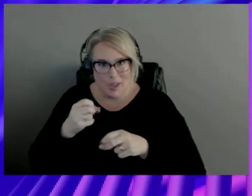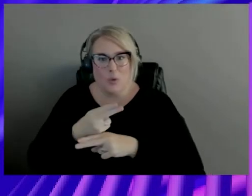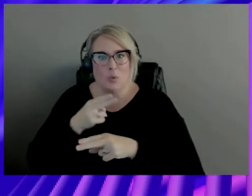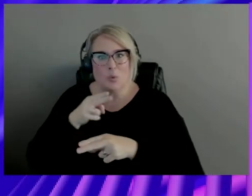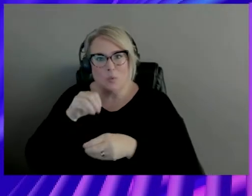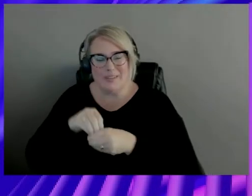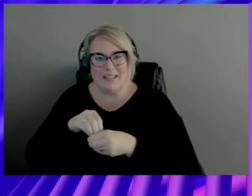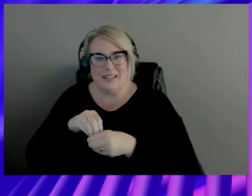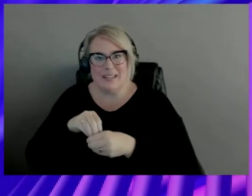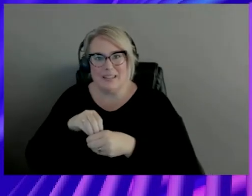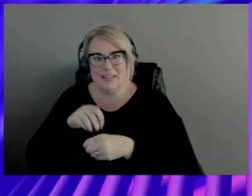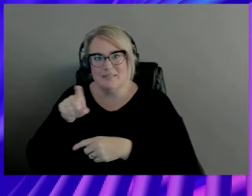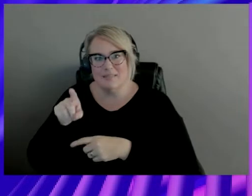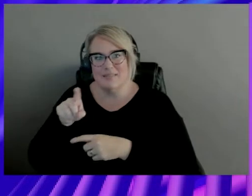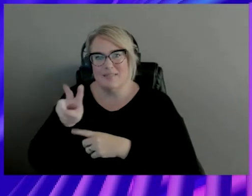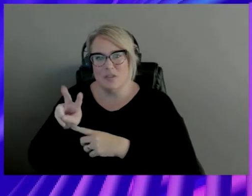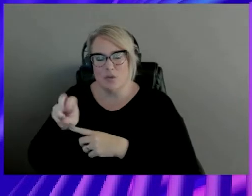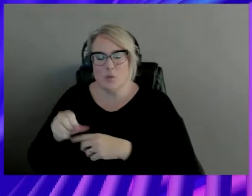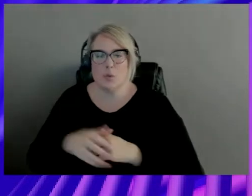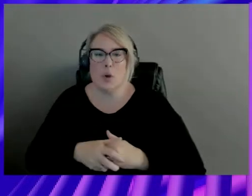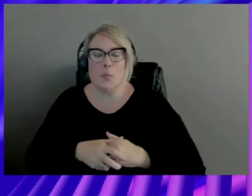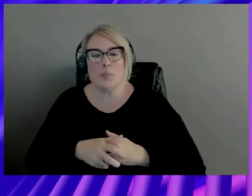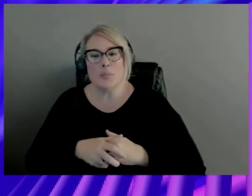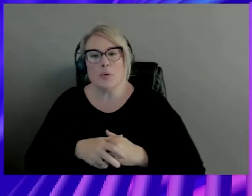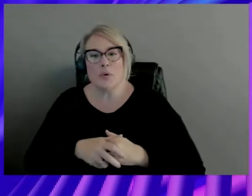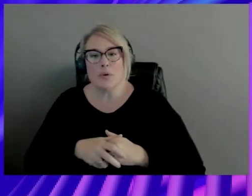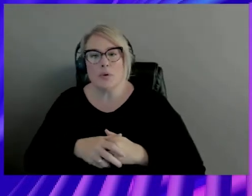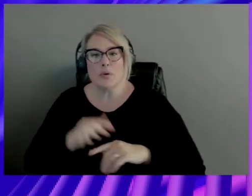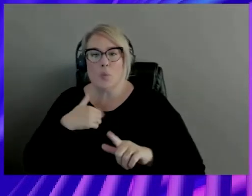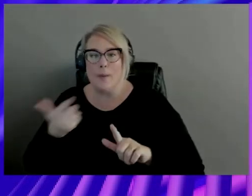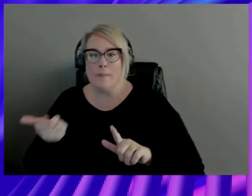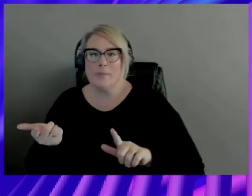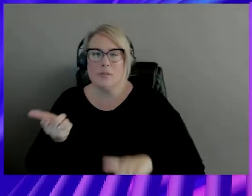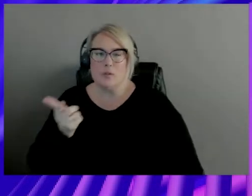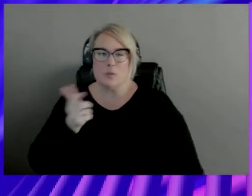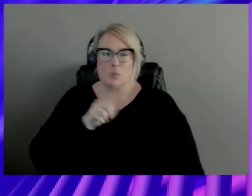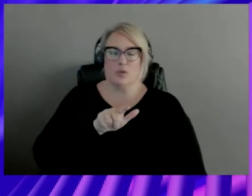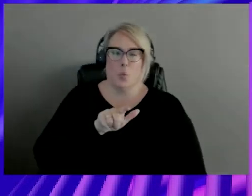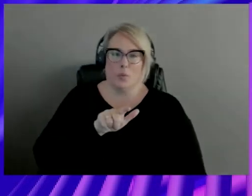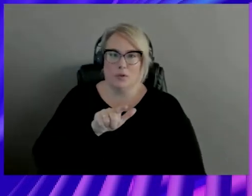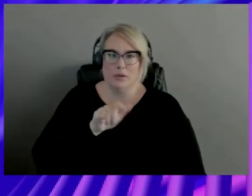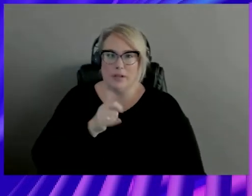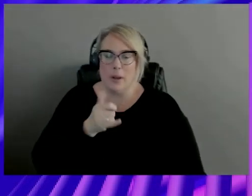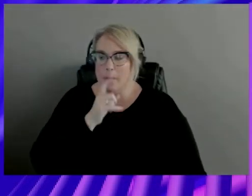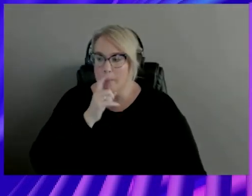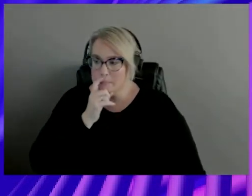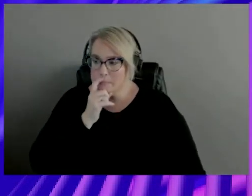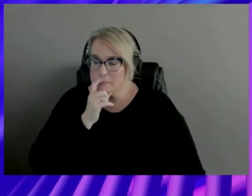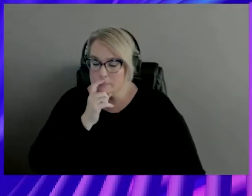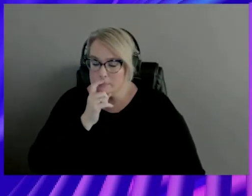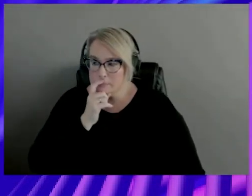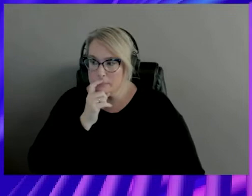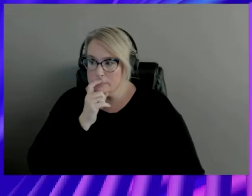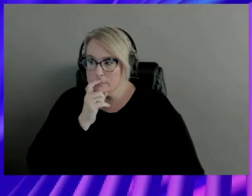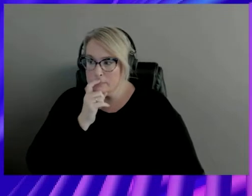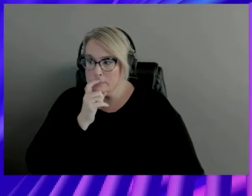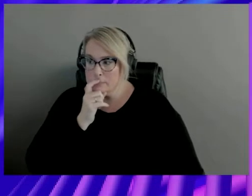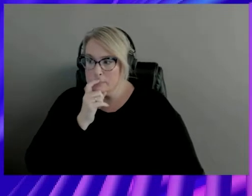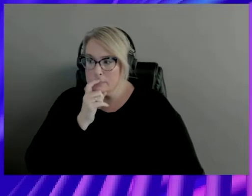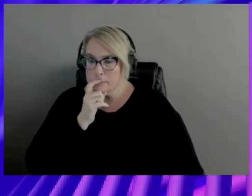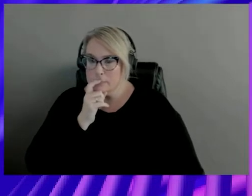Studio. Okay. So I'm going to switch over. Here's where I am. We have this .NET